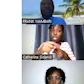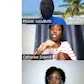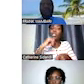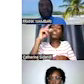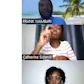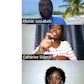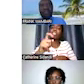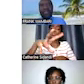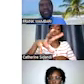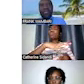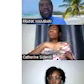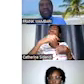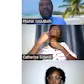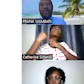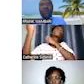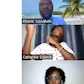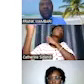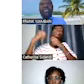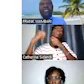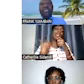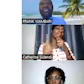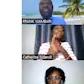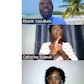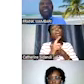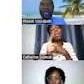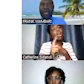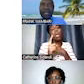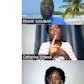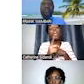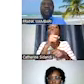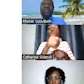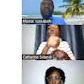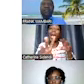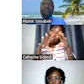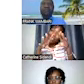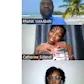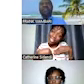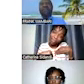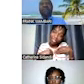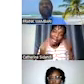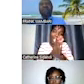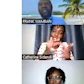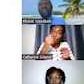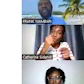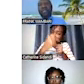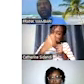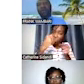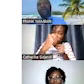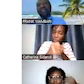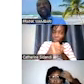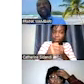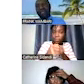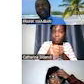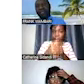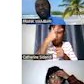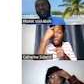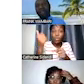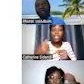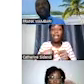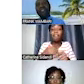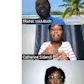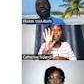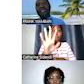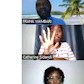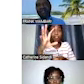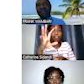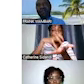life. You only need to accept, move on. Of course, there's the 5 stages of